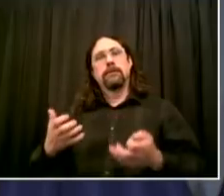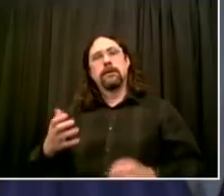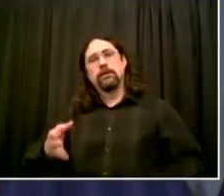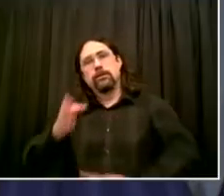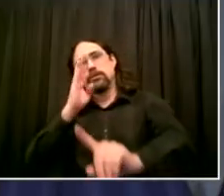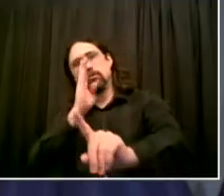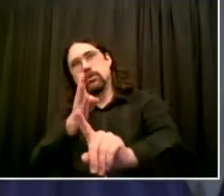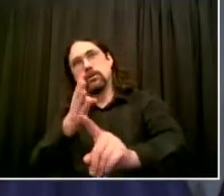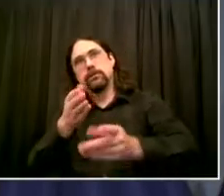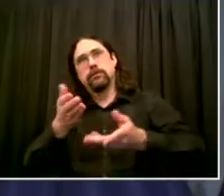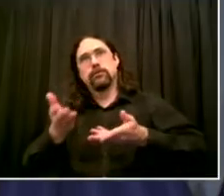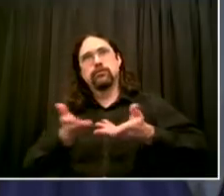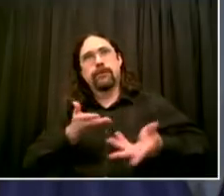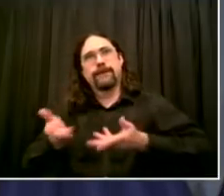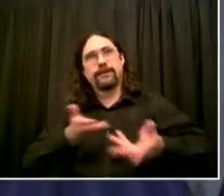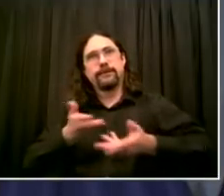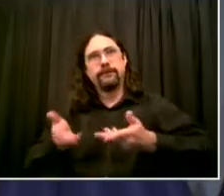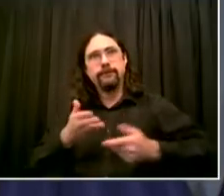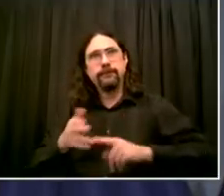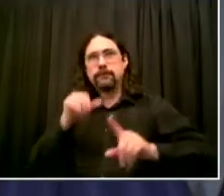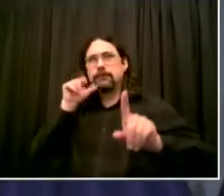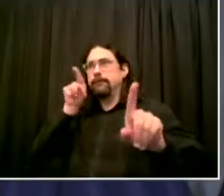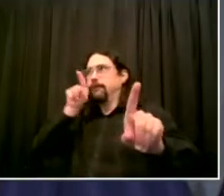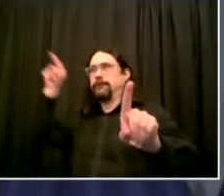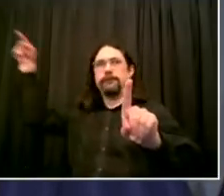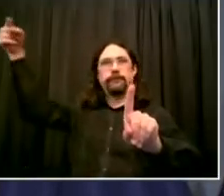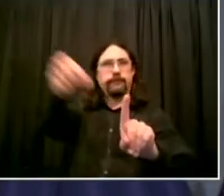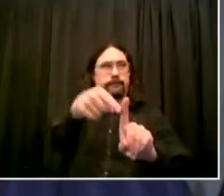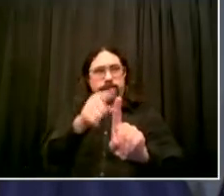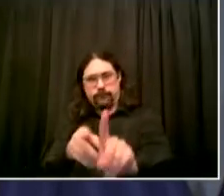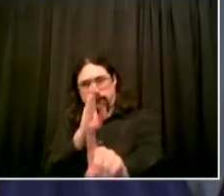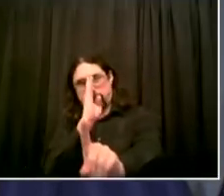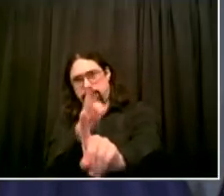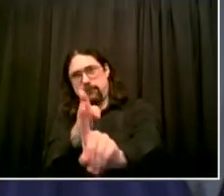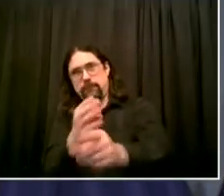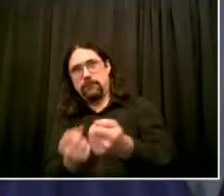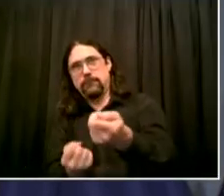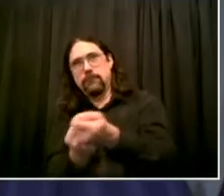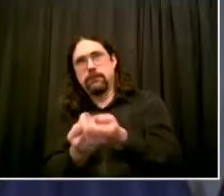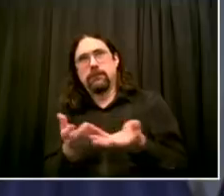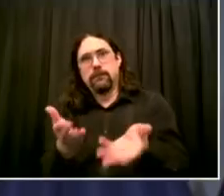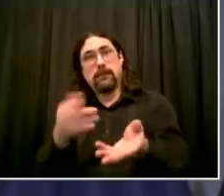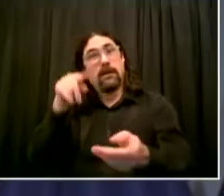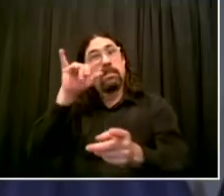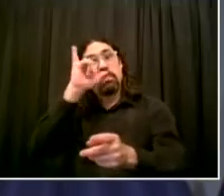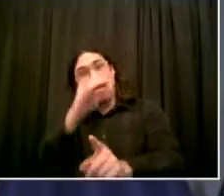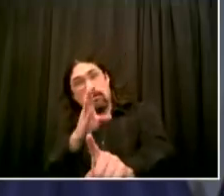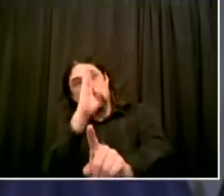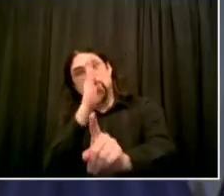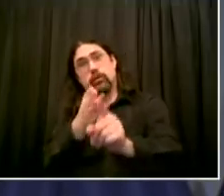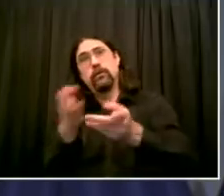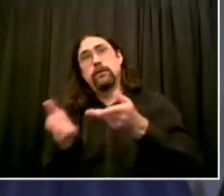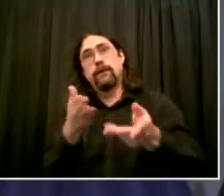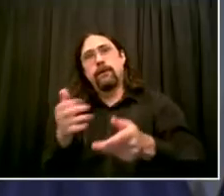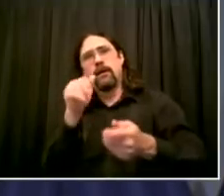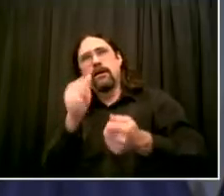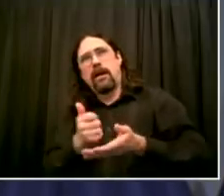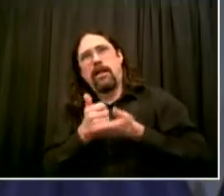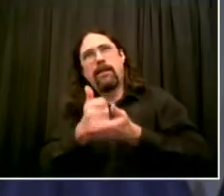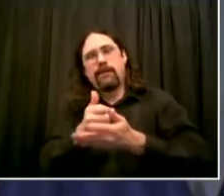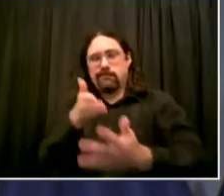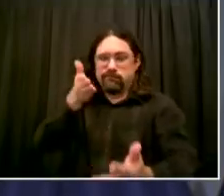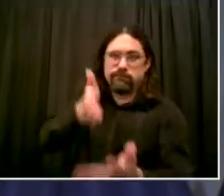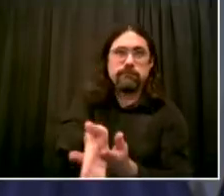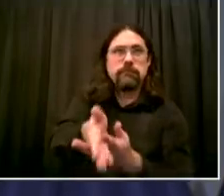happen anywhere else. And it's because we are those persons. We are the real models. We live those lives. We stepped in those shoes. We've walked